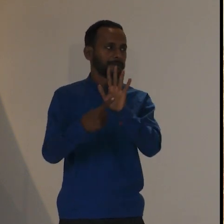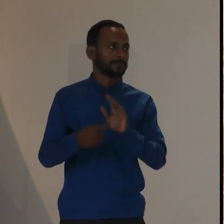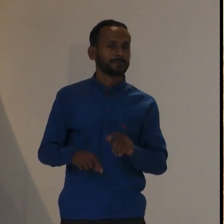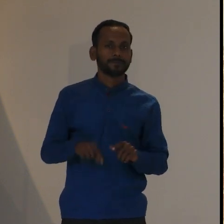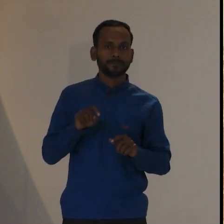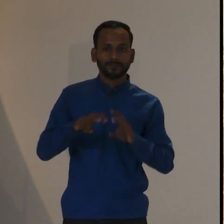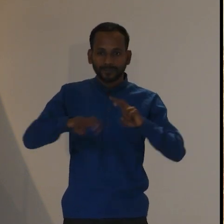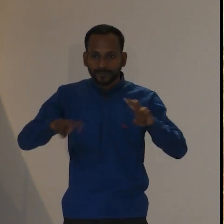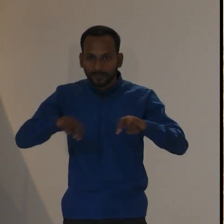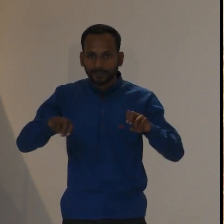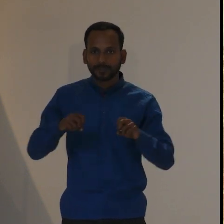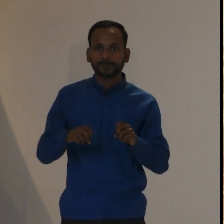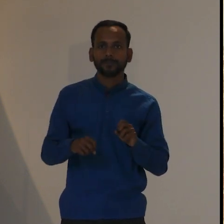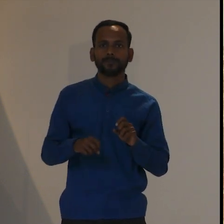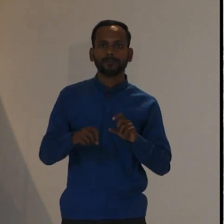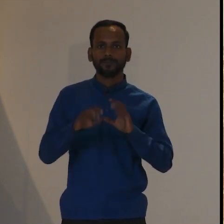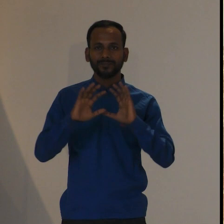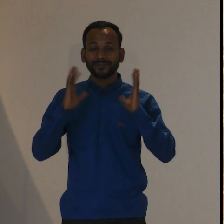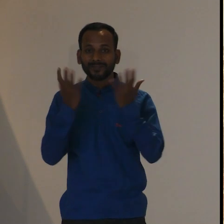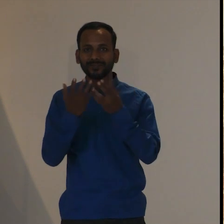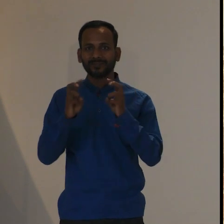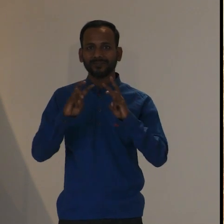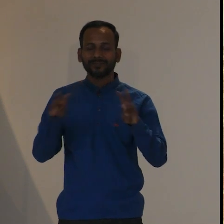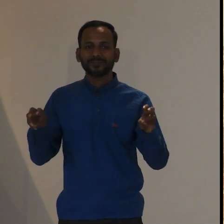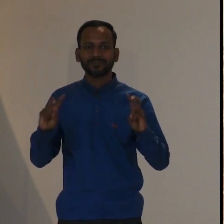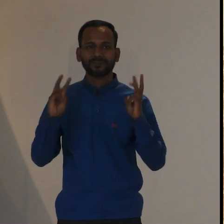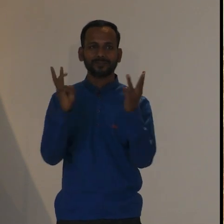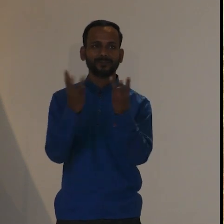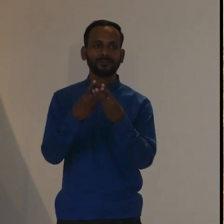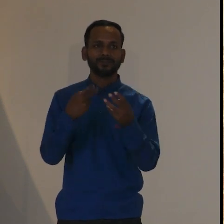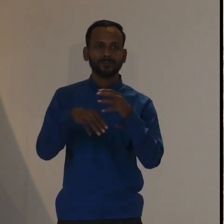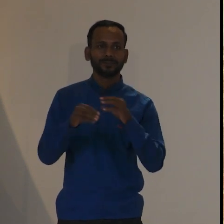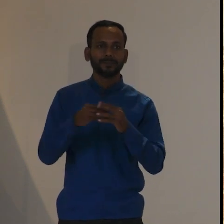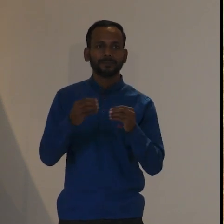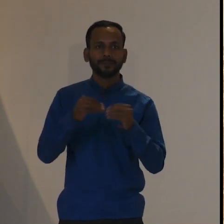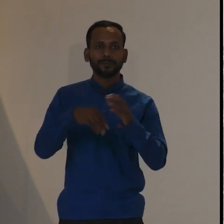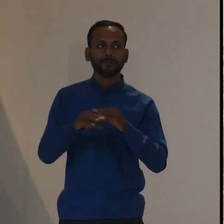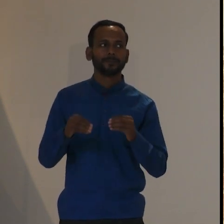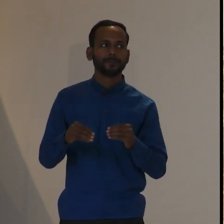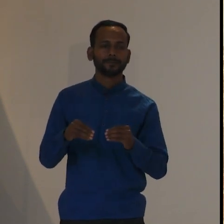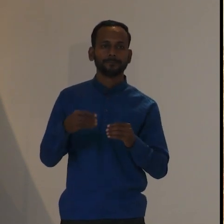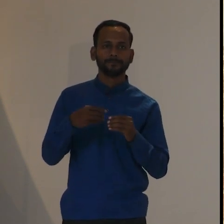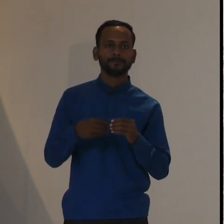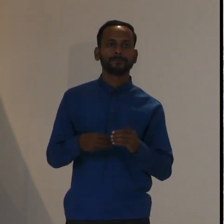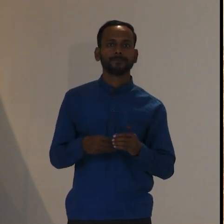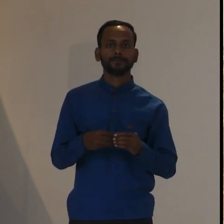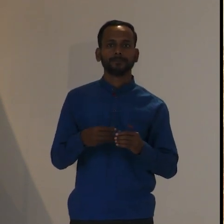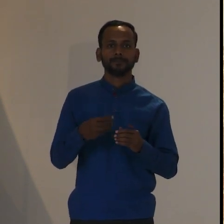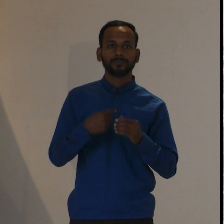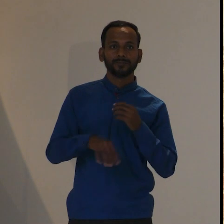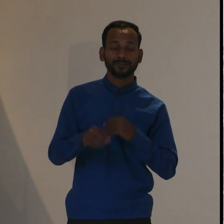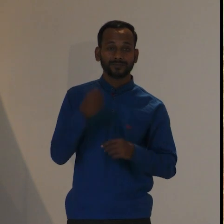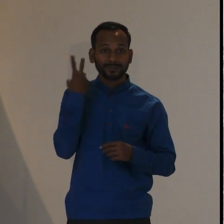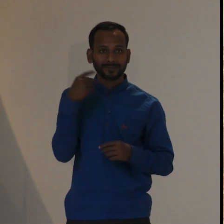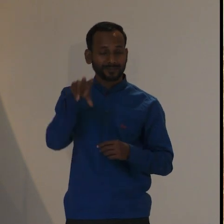This research will be developed into an exhibition in the near future at the museum. For Bangaloreans, it's significant to learn